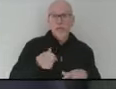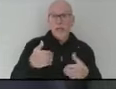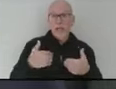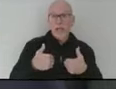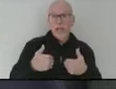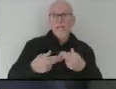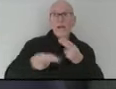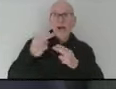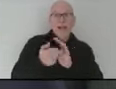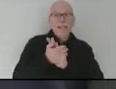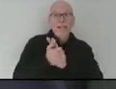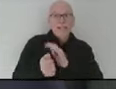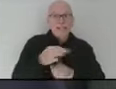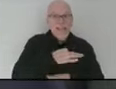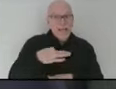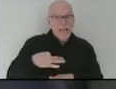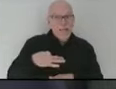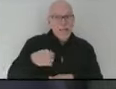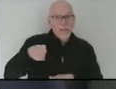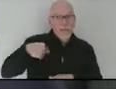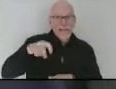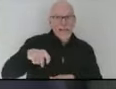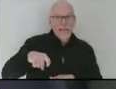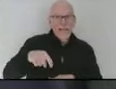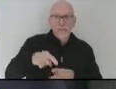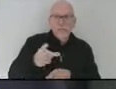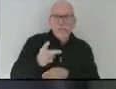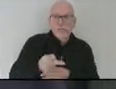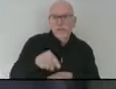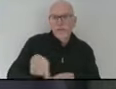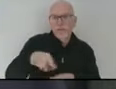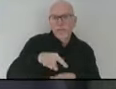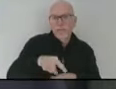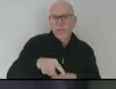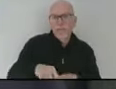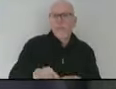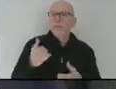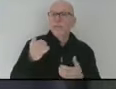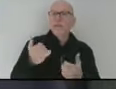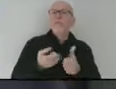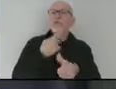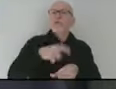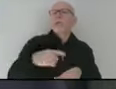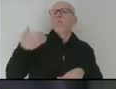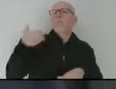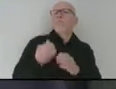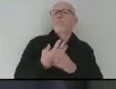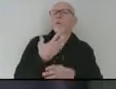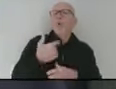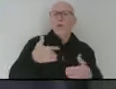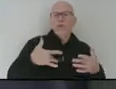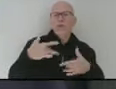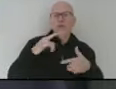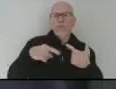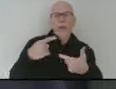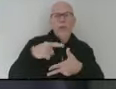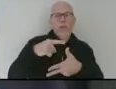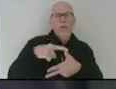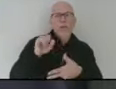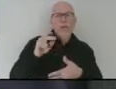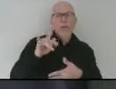highly skilled care team that you need in order to do this? The first time around, we were more concerned about the supply